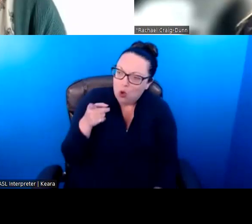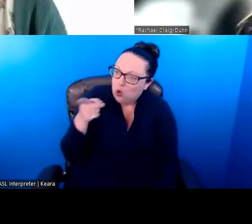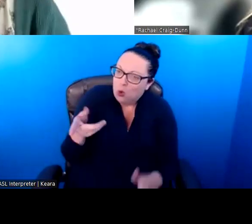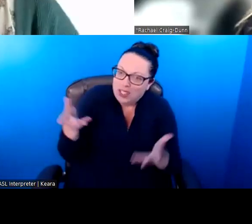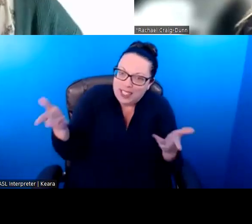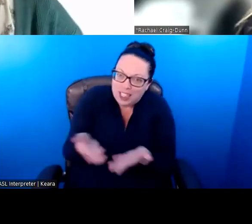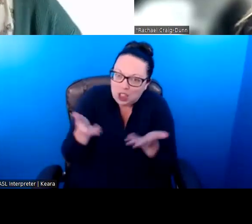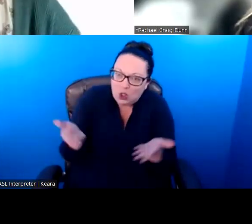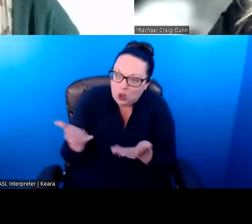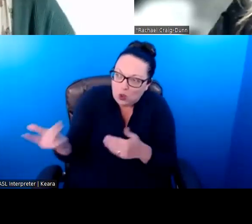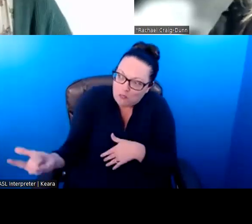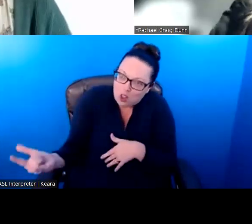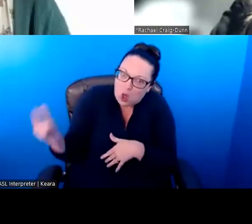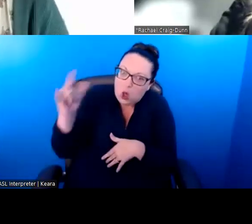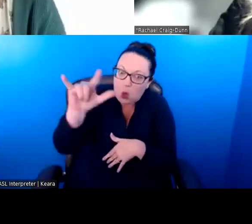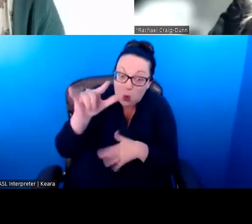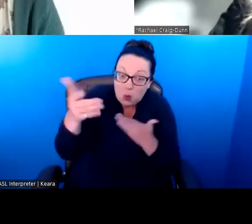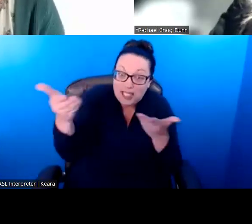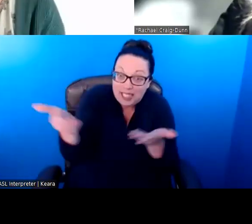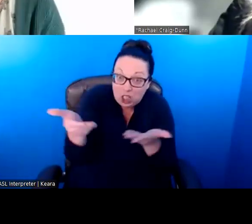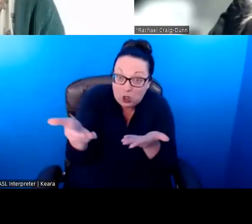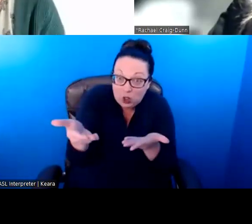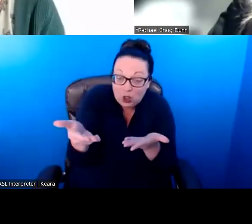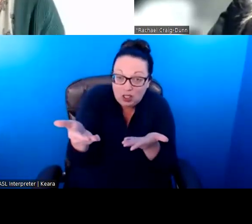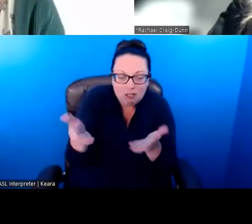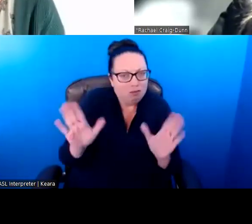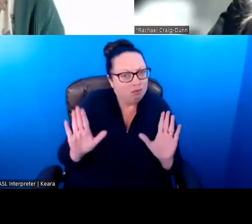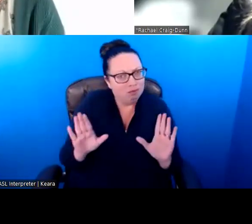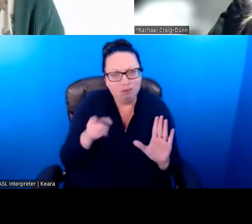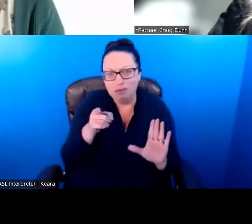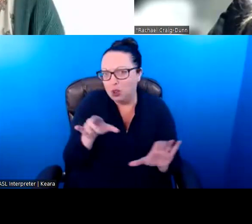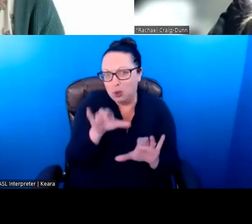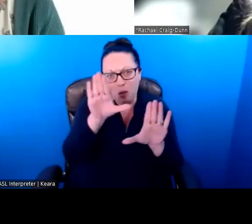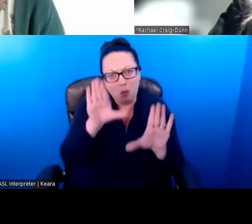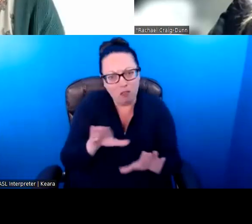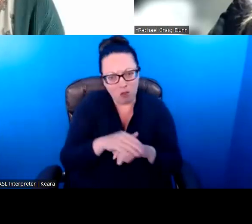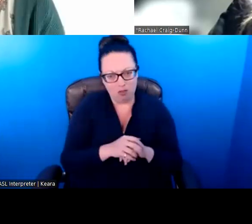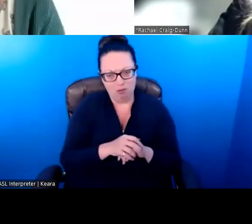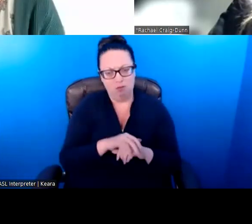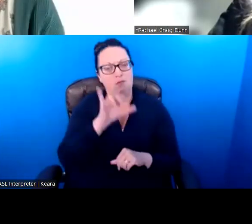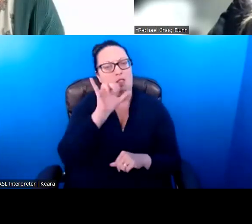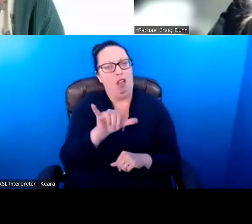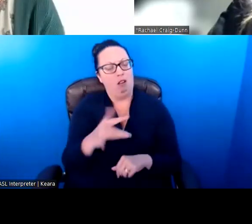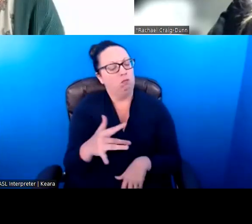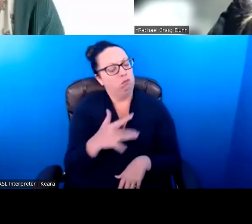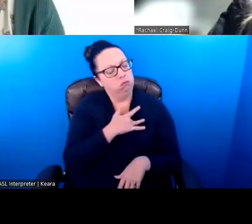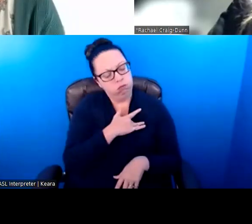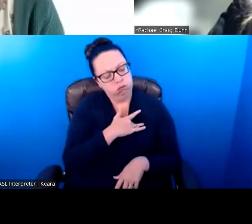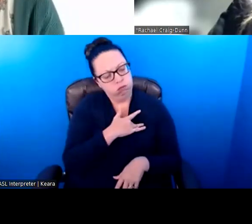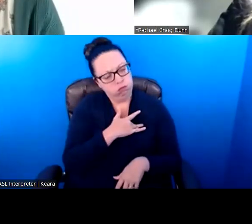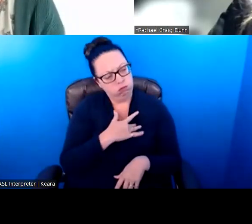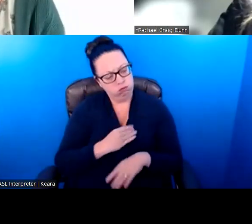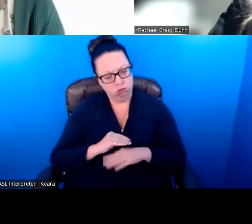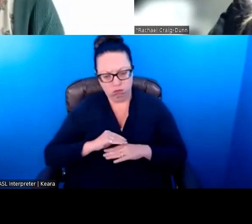you flew up from Florida and you're here." She says, "You're doing a good," and that really made me feel better